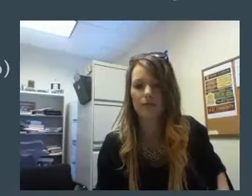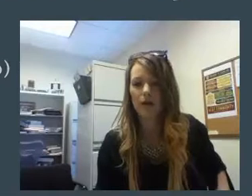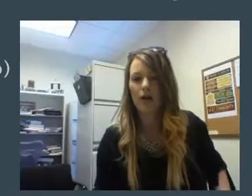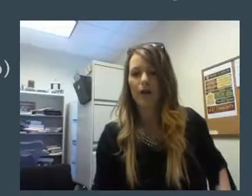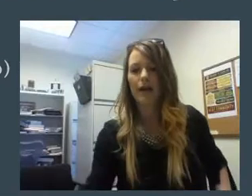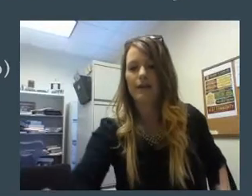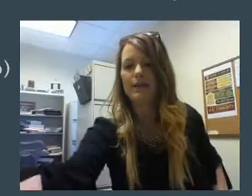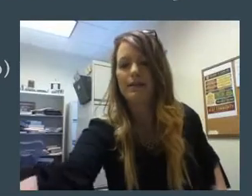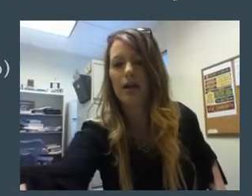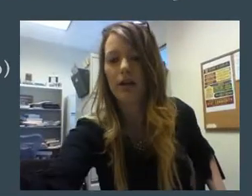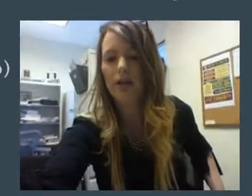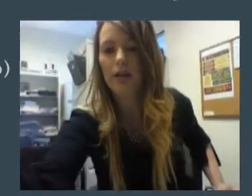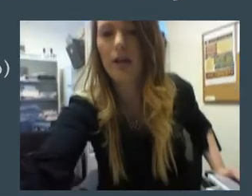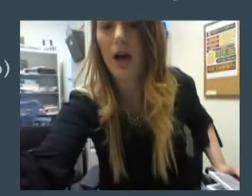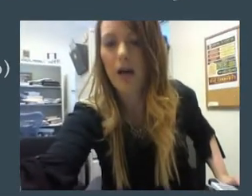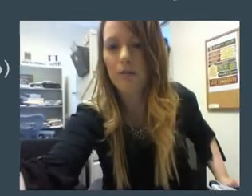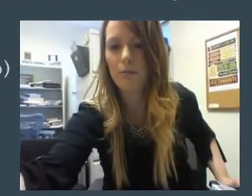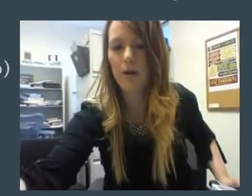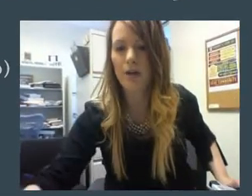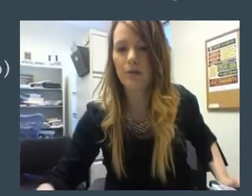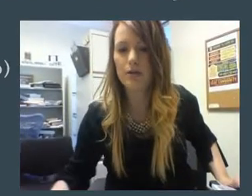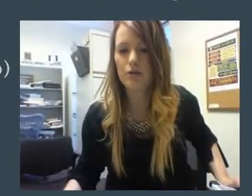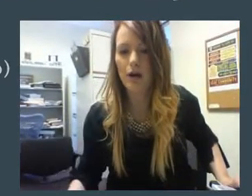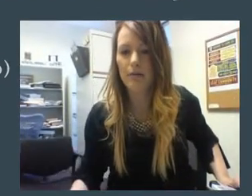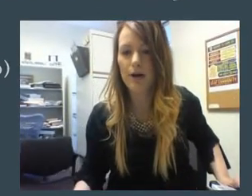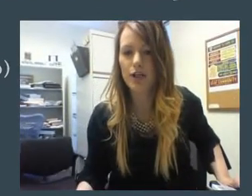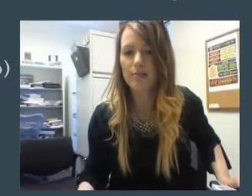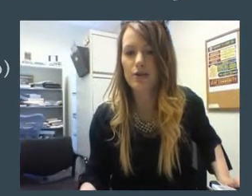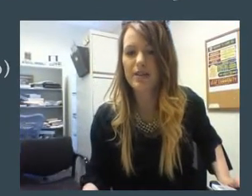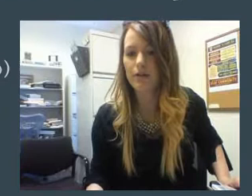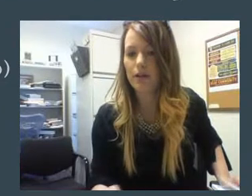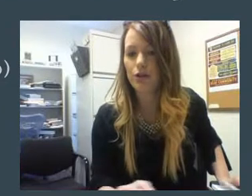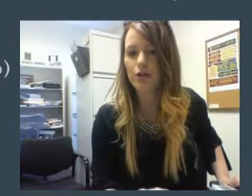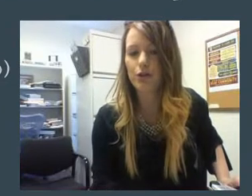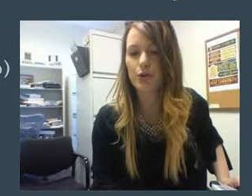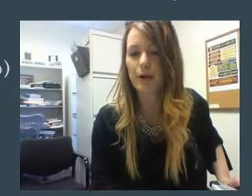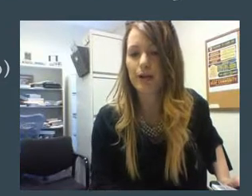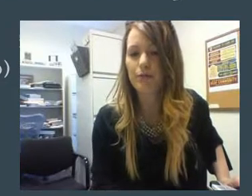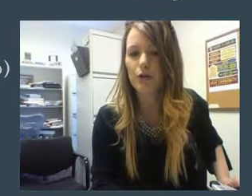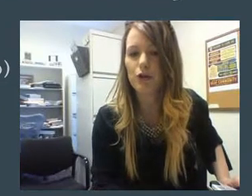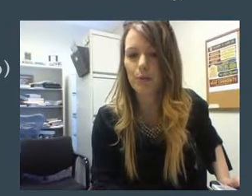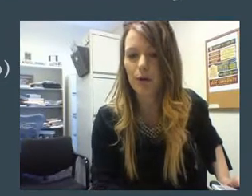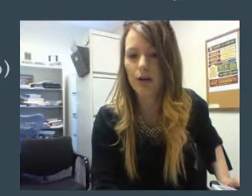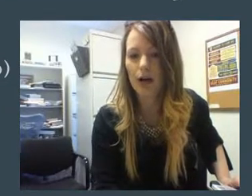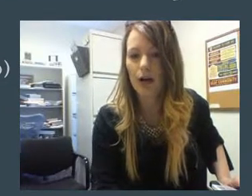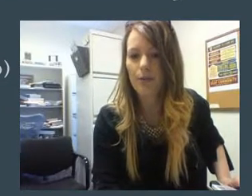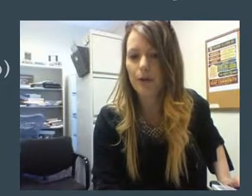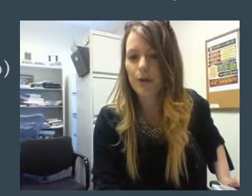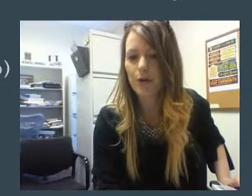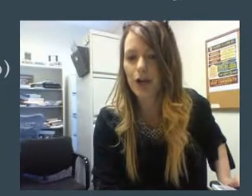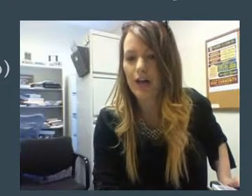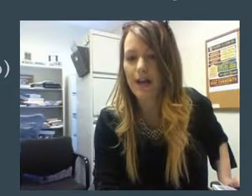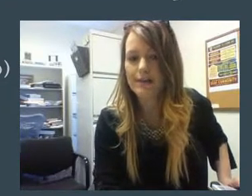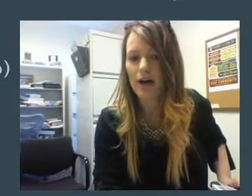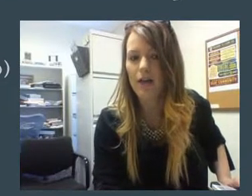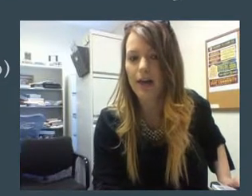Okay, let's get started. I am going to talk about Chapter 7 in your Intro to American Deaf Culture book. I'm going to